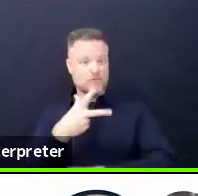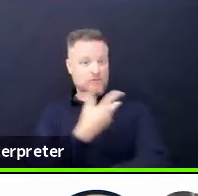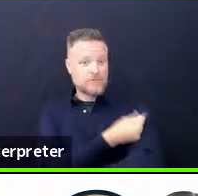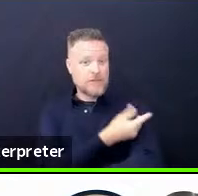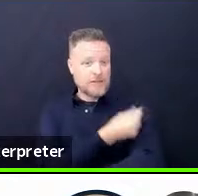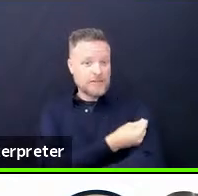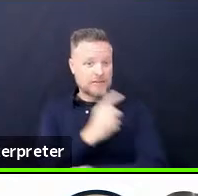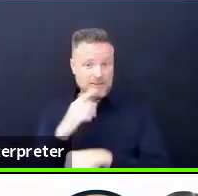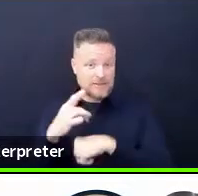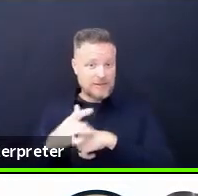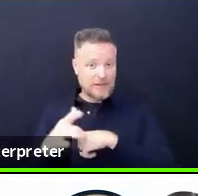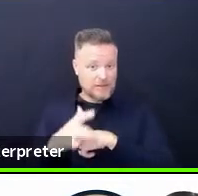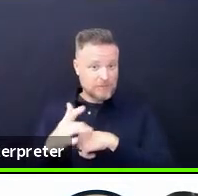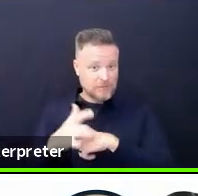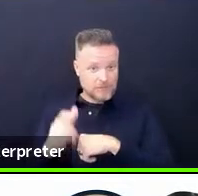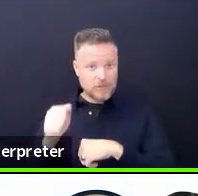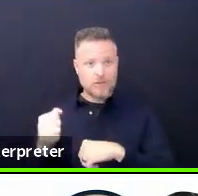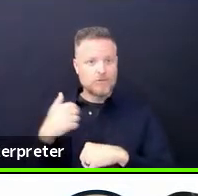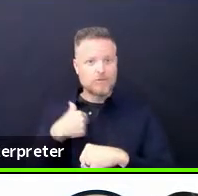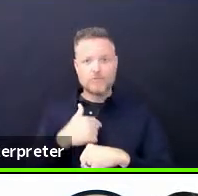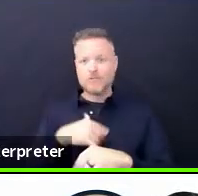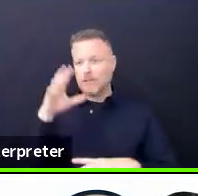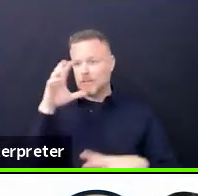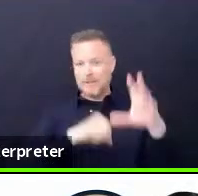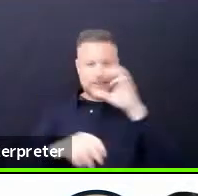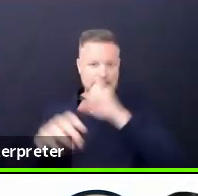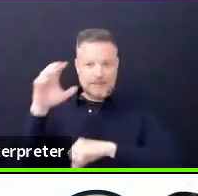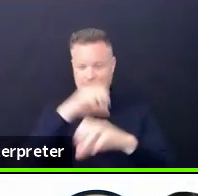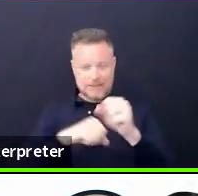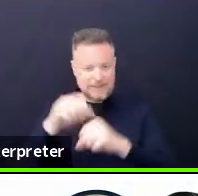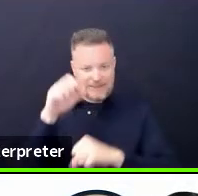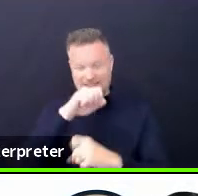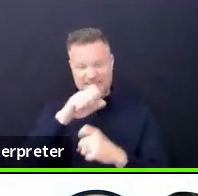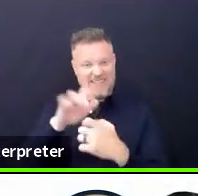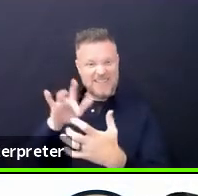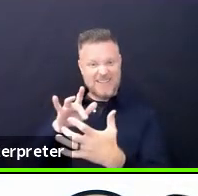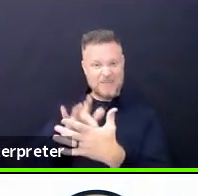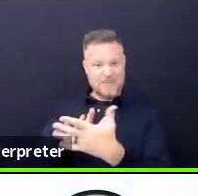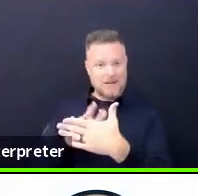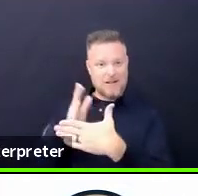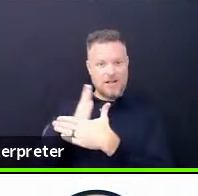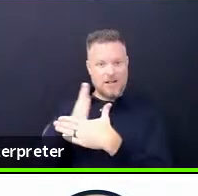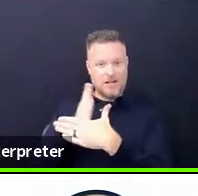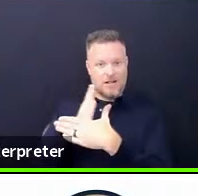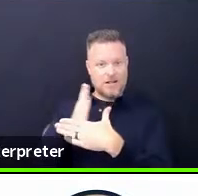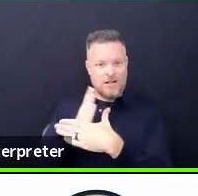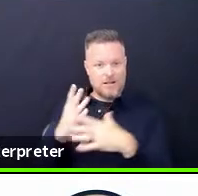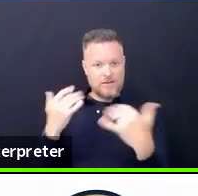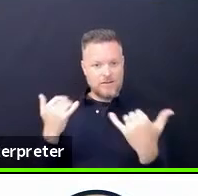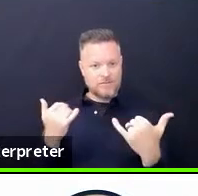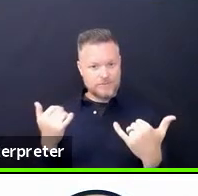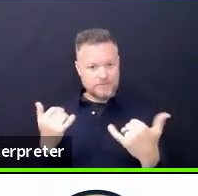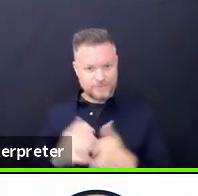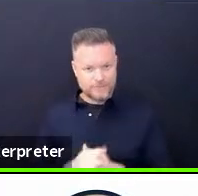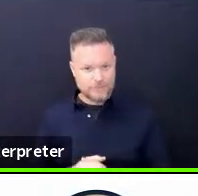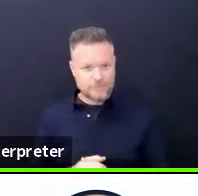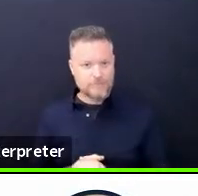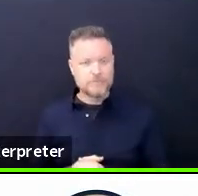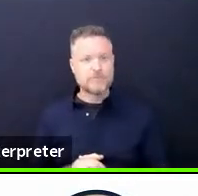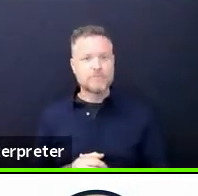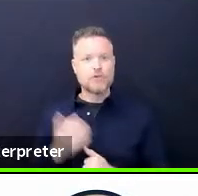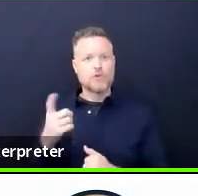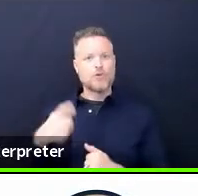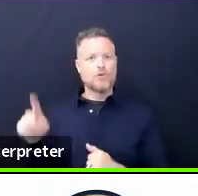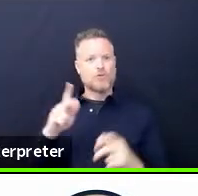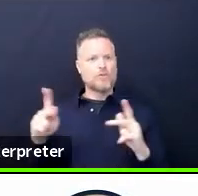and we're missing that movable middle piece right now. And those that were hesitant that